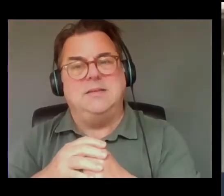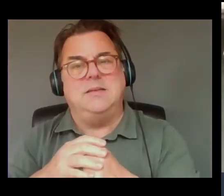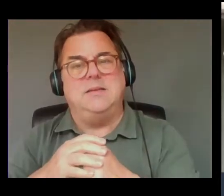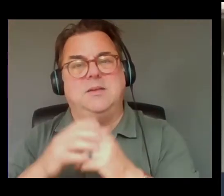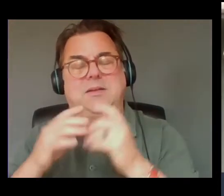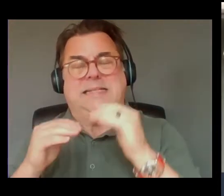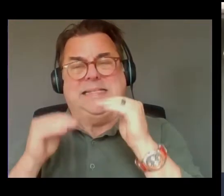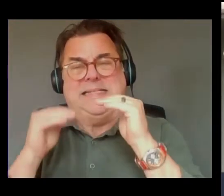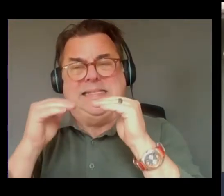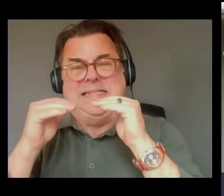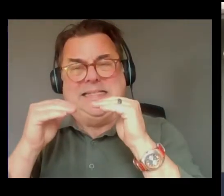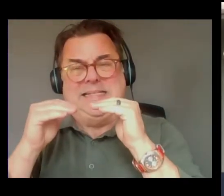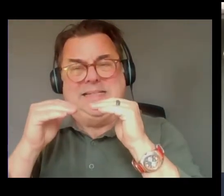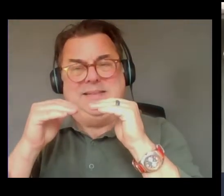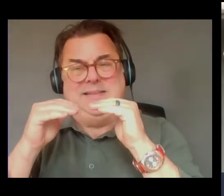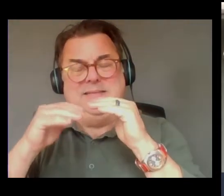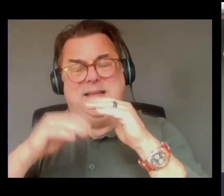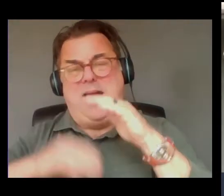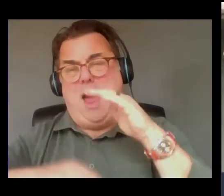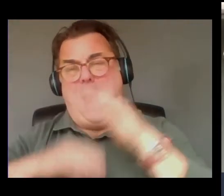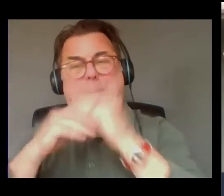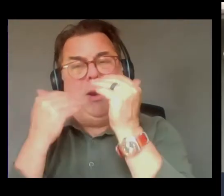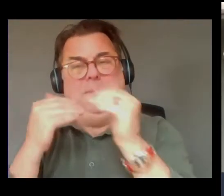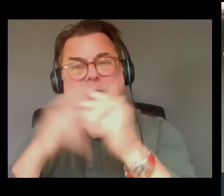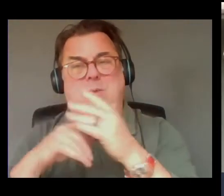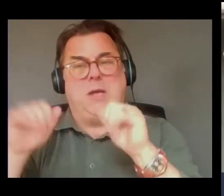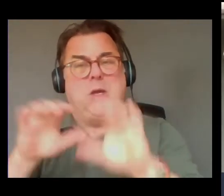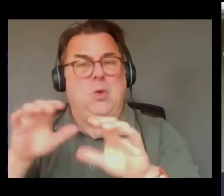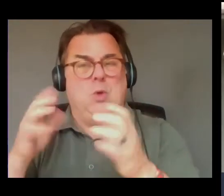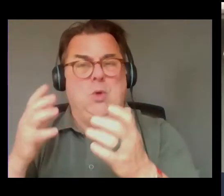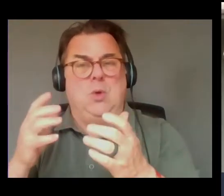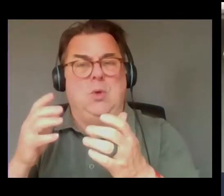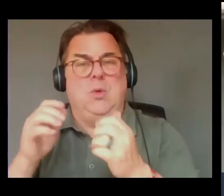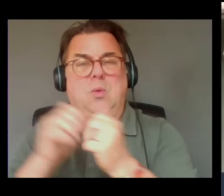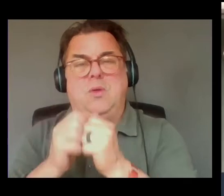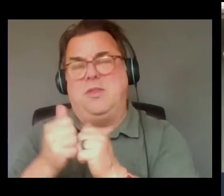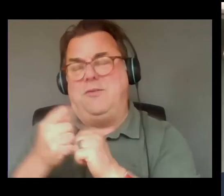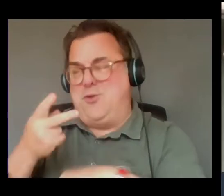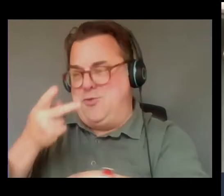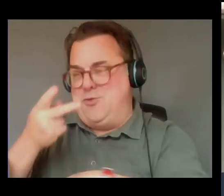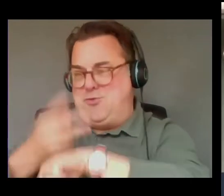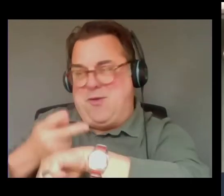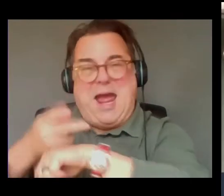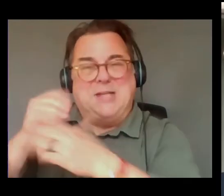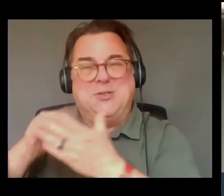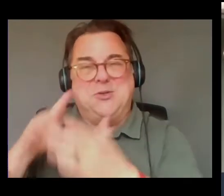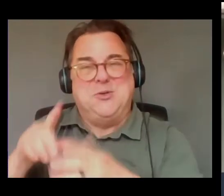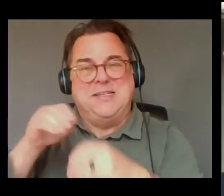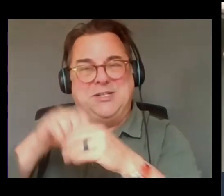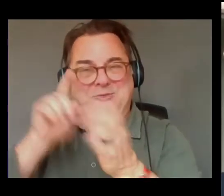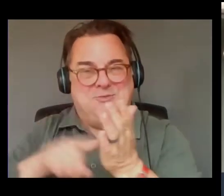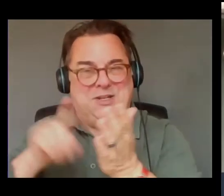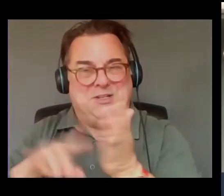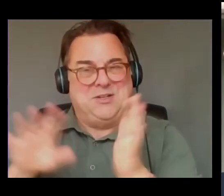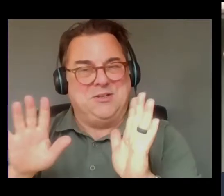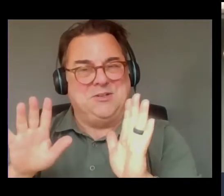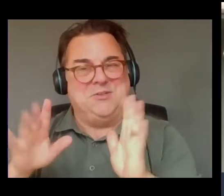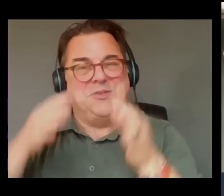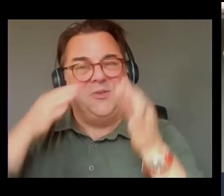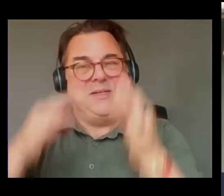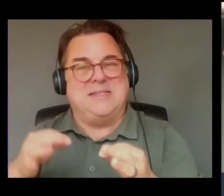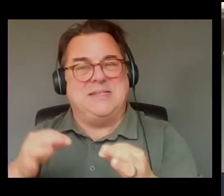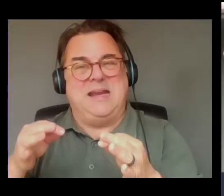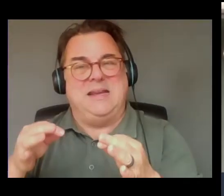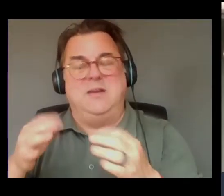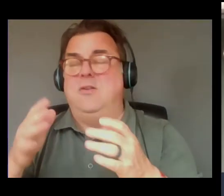what you can do with a handful of grad students in a research setting. And we wanted to really solve this